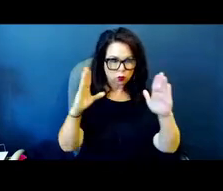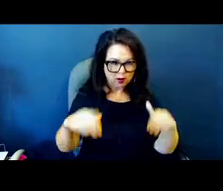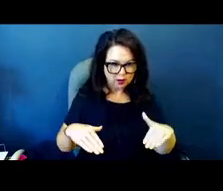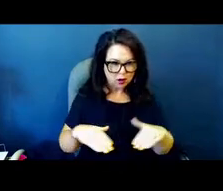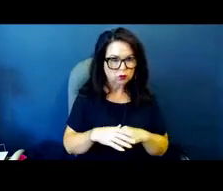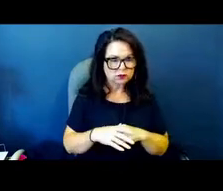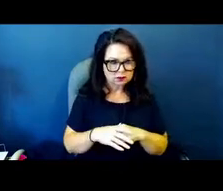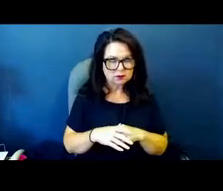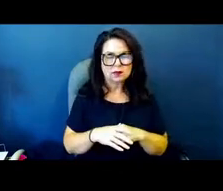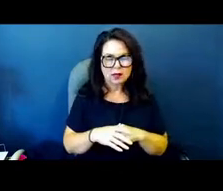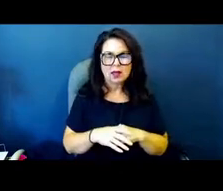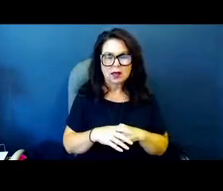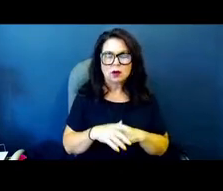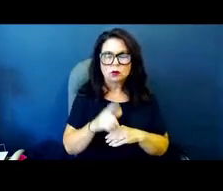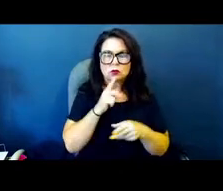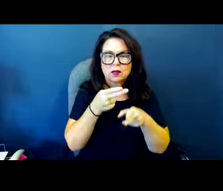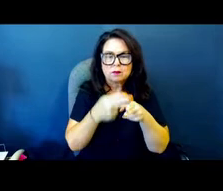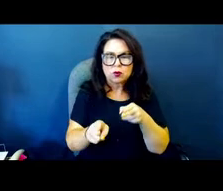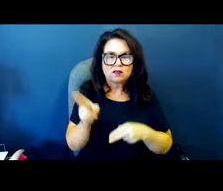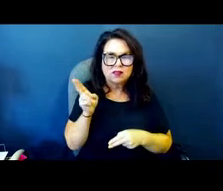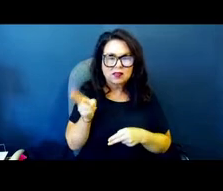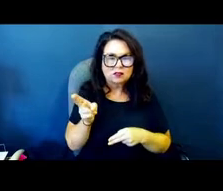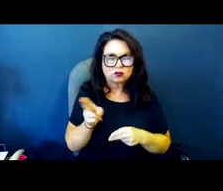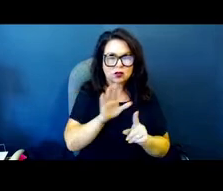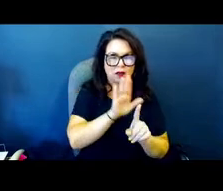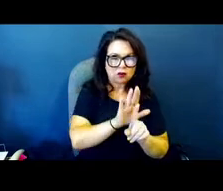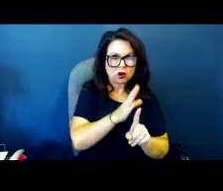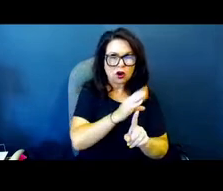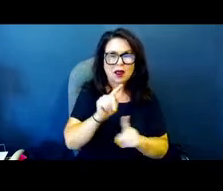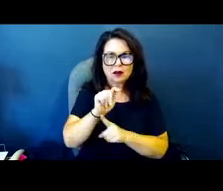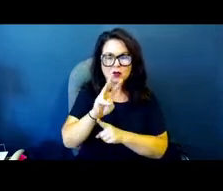Anastasia and her twin sister, Alba, and their family story.